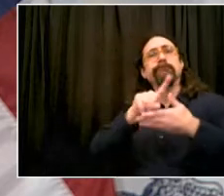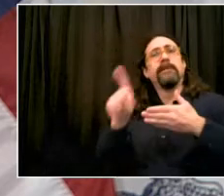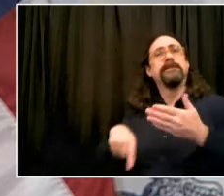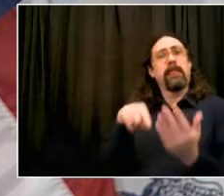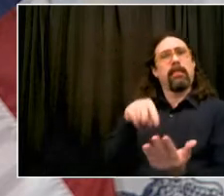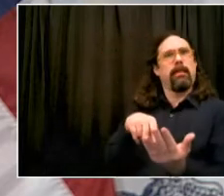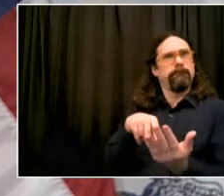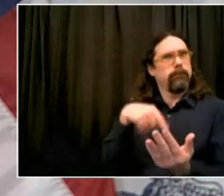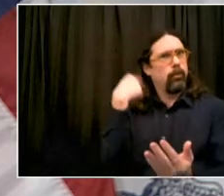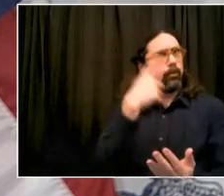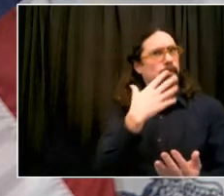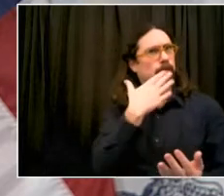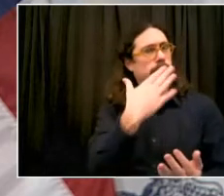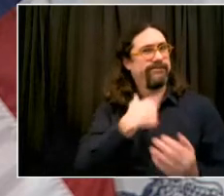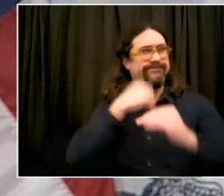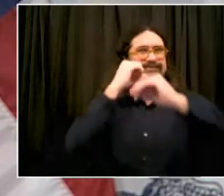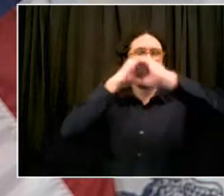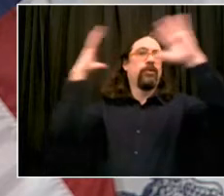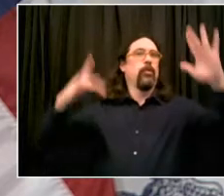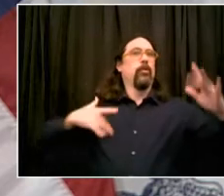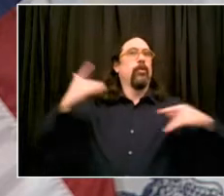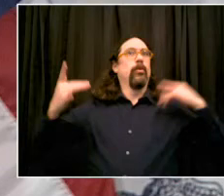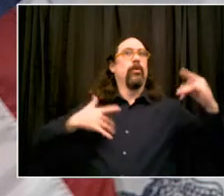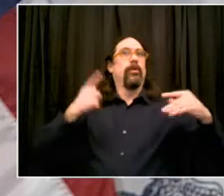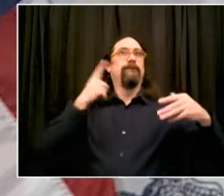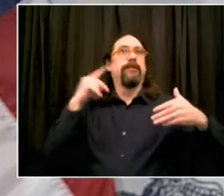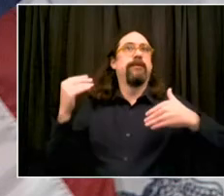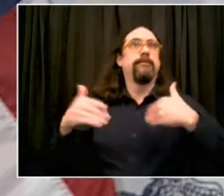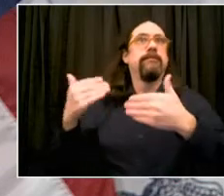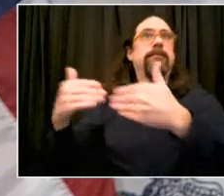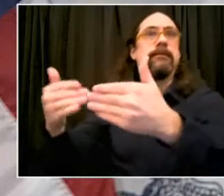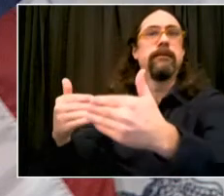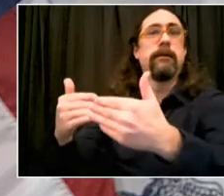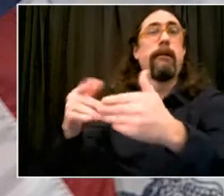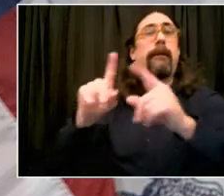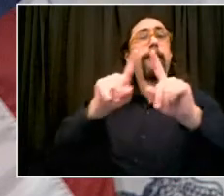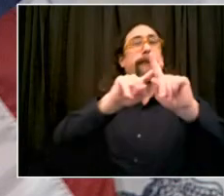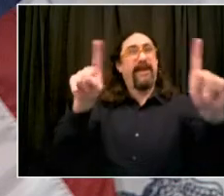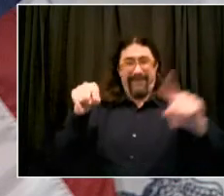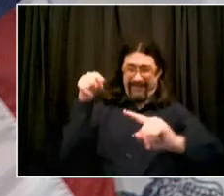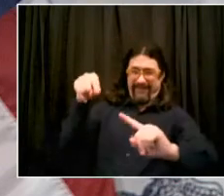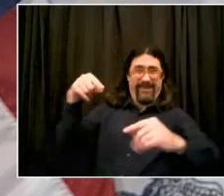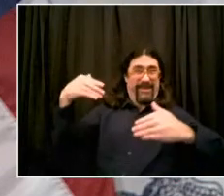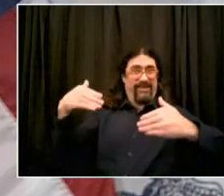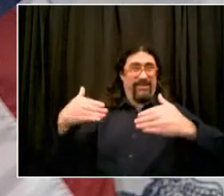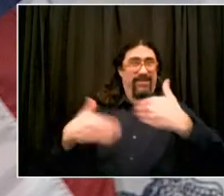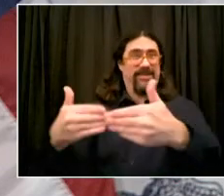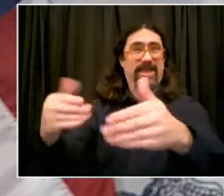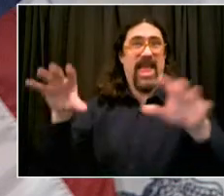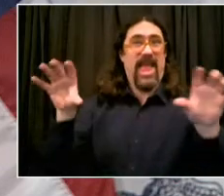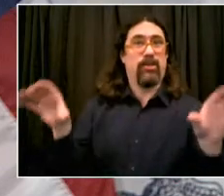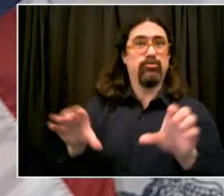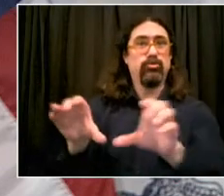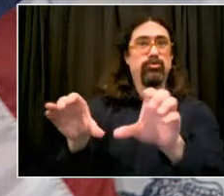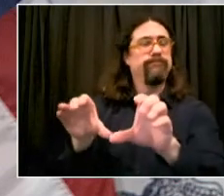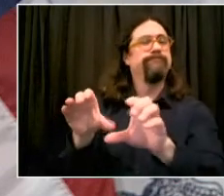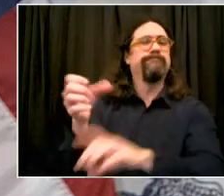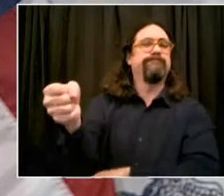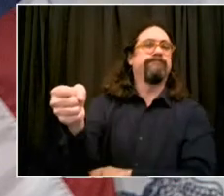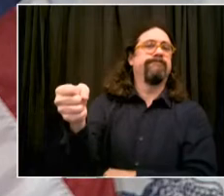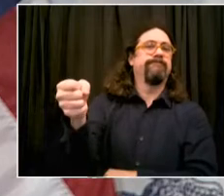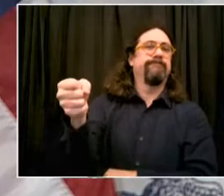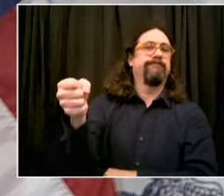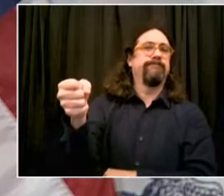derailed by the focus on the coronavirus. I still want to see any progress we can get done on property tax reform because